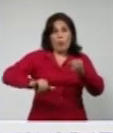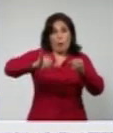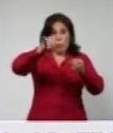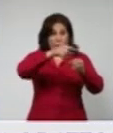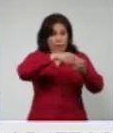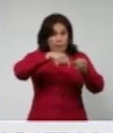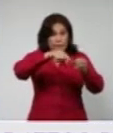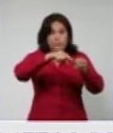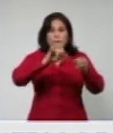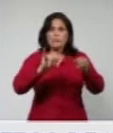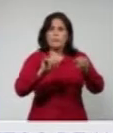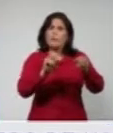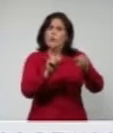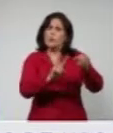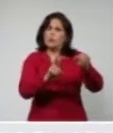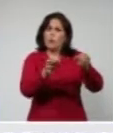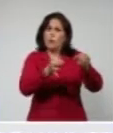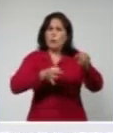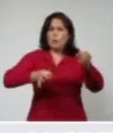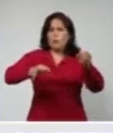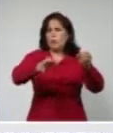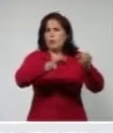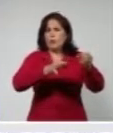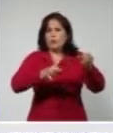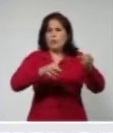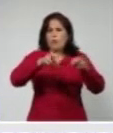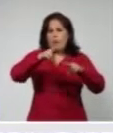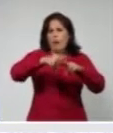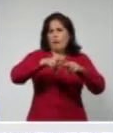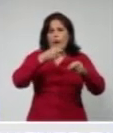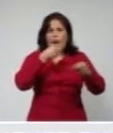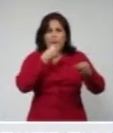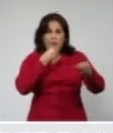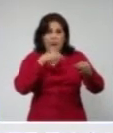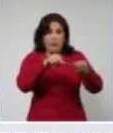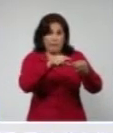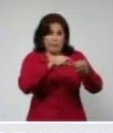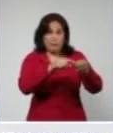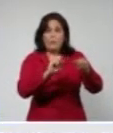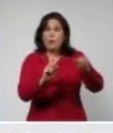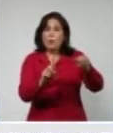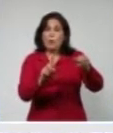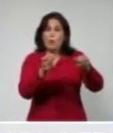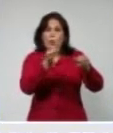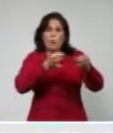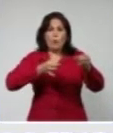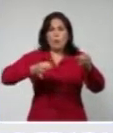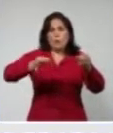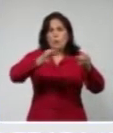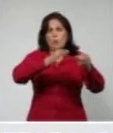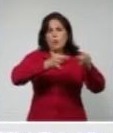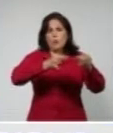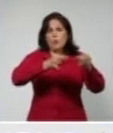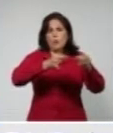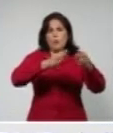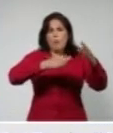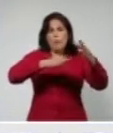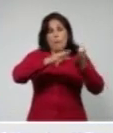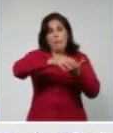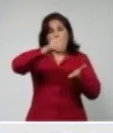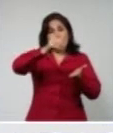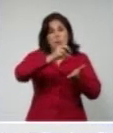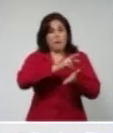from Arroyo Naranjo, 2 are from Boyeros, 2